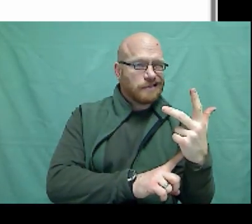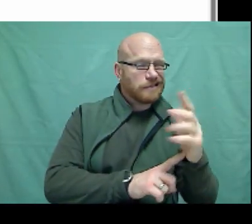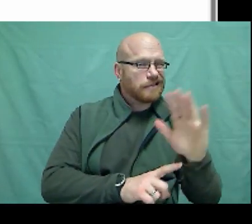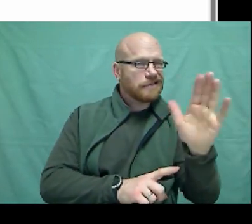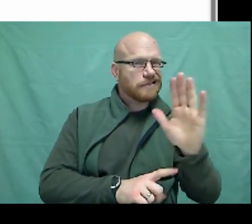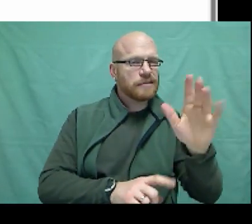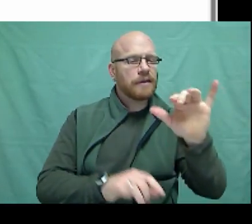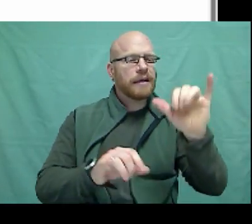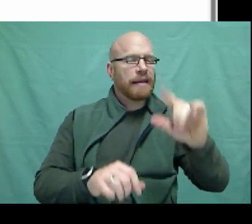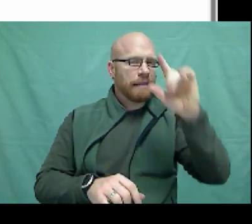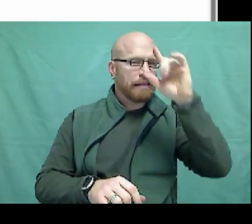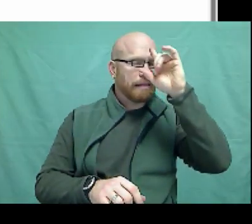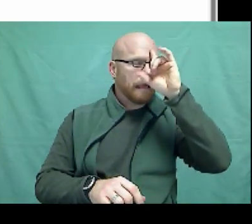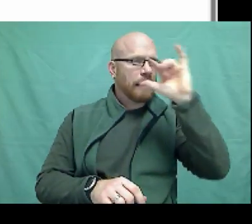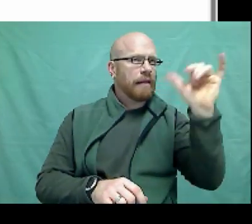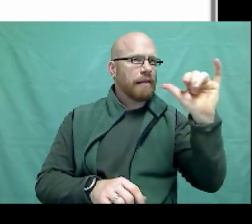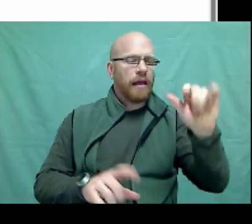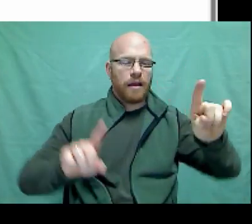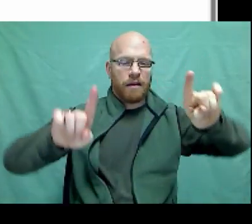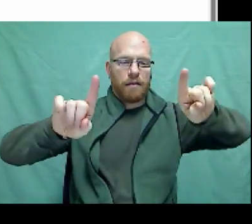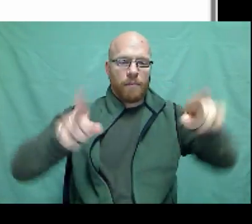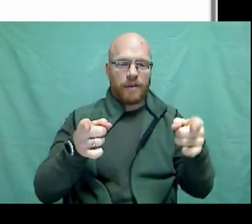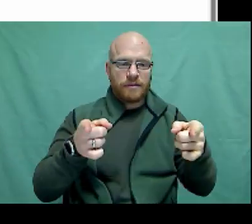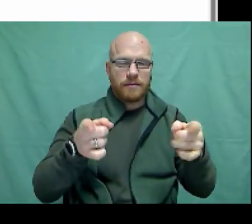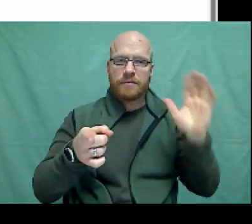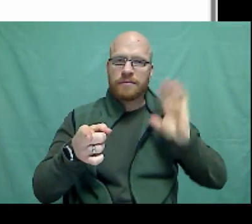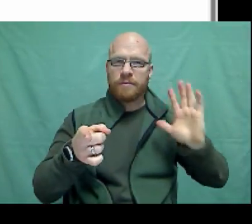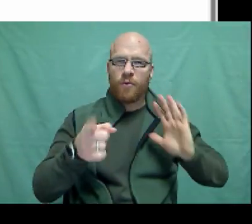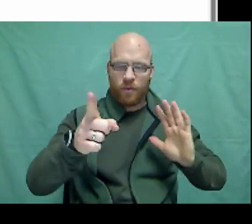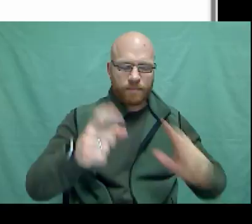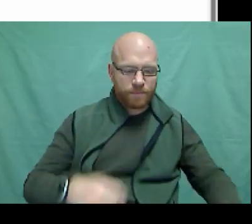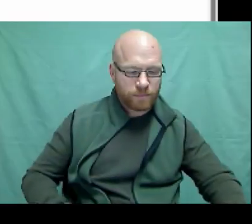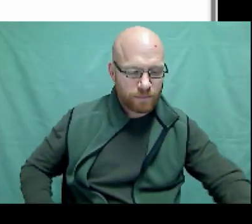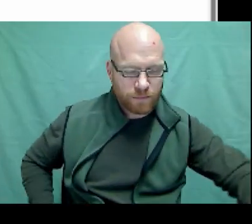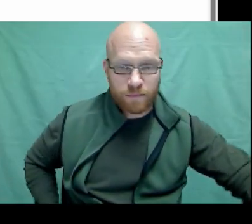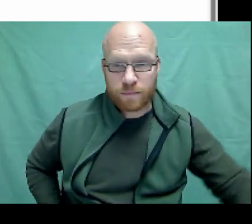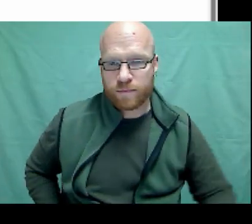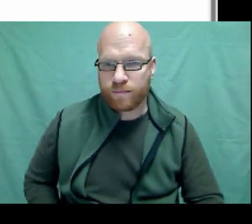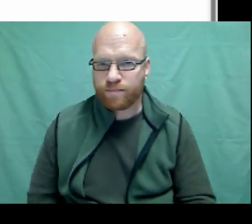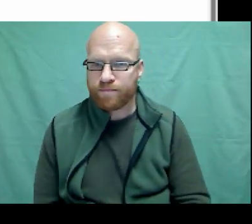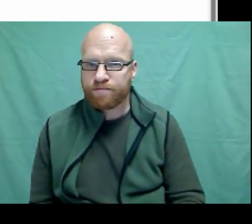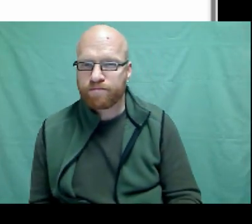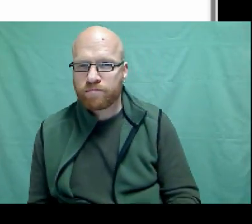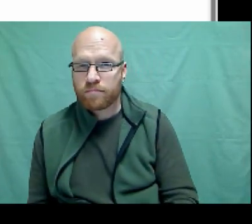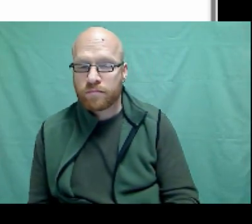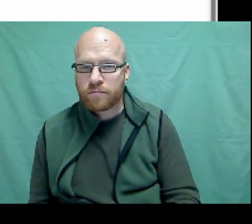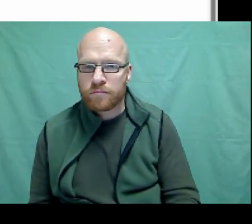So now, is it simply x times x and then plus 3? Not so much.